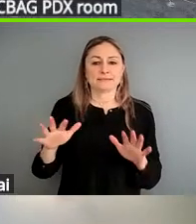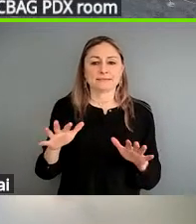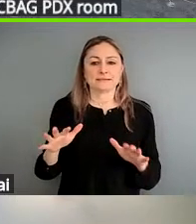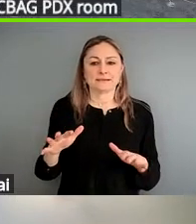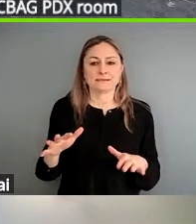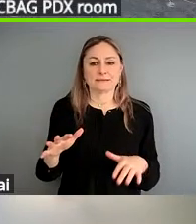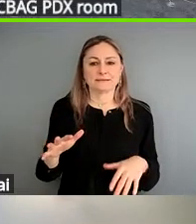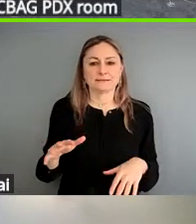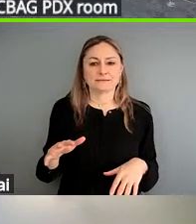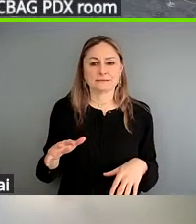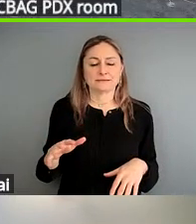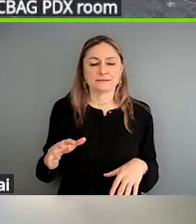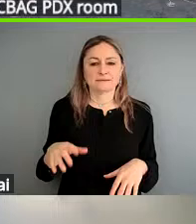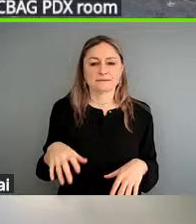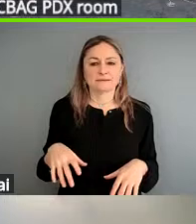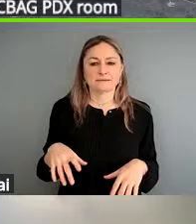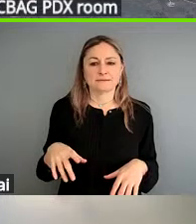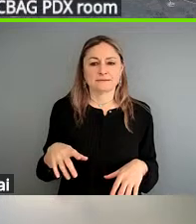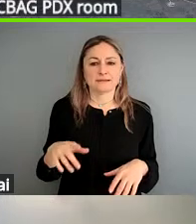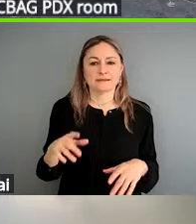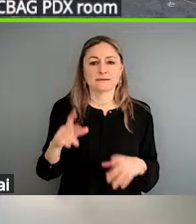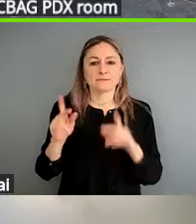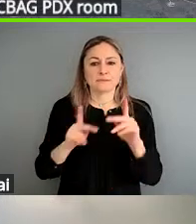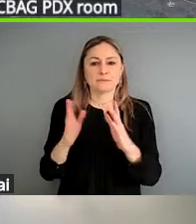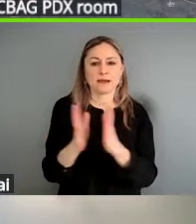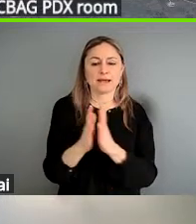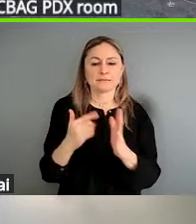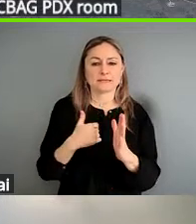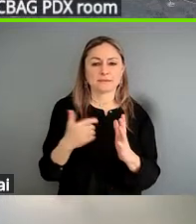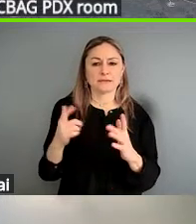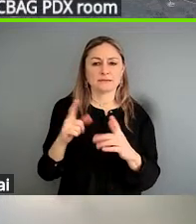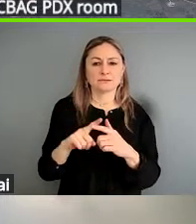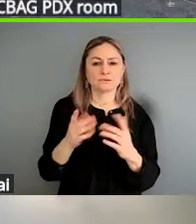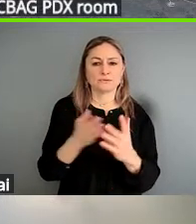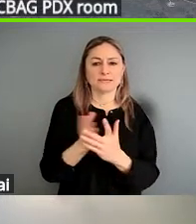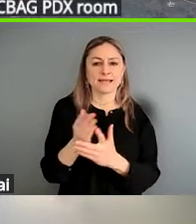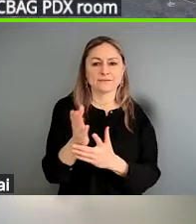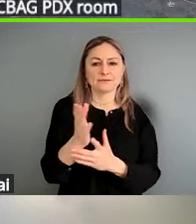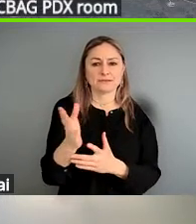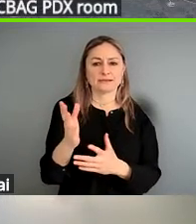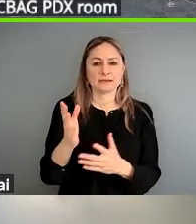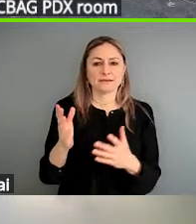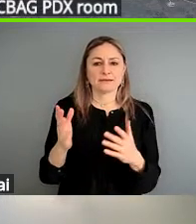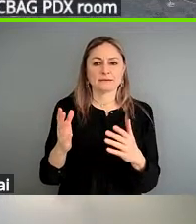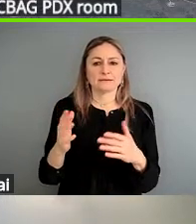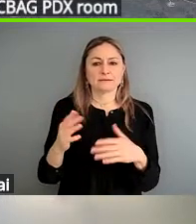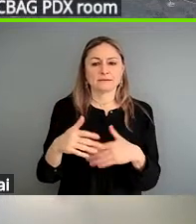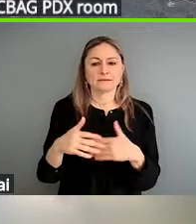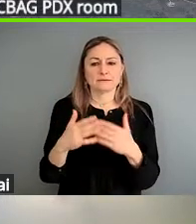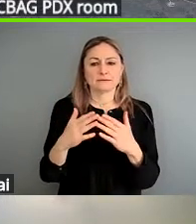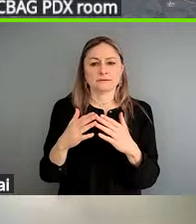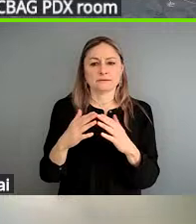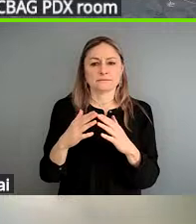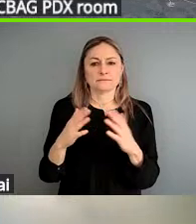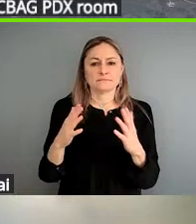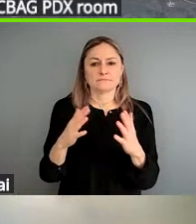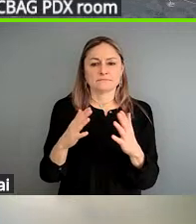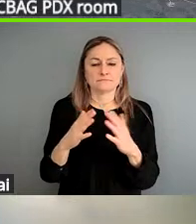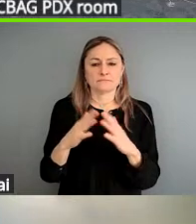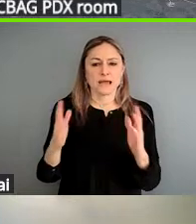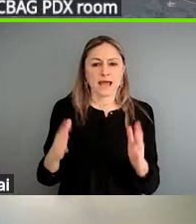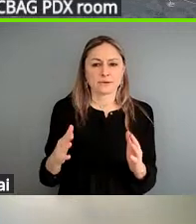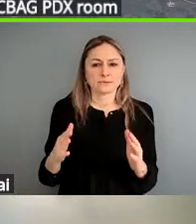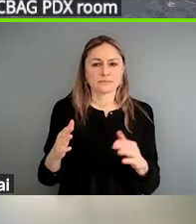think about where folks are asking me to navigate houselessness or other things that are very much things that we